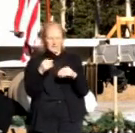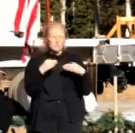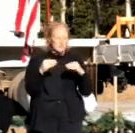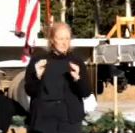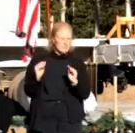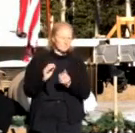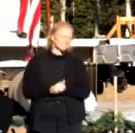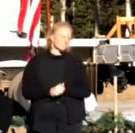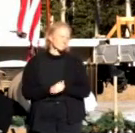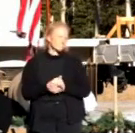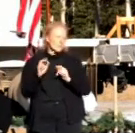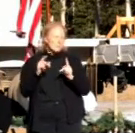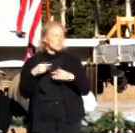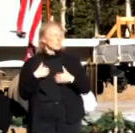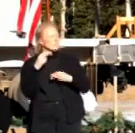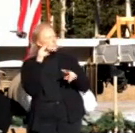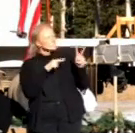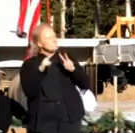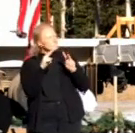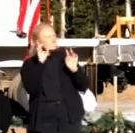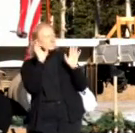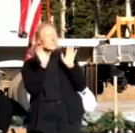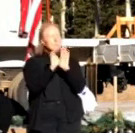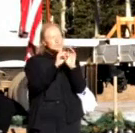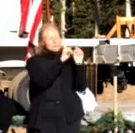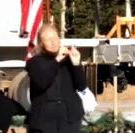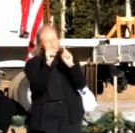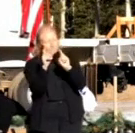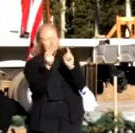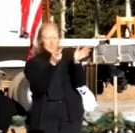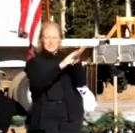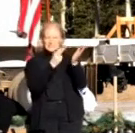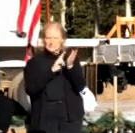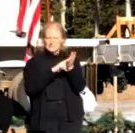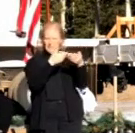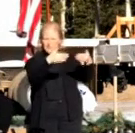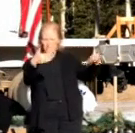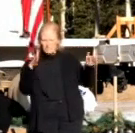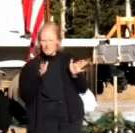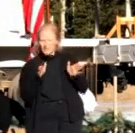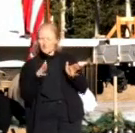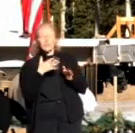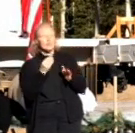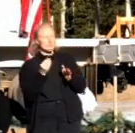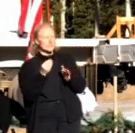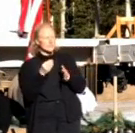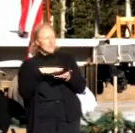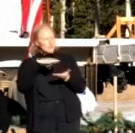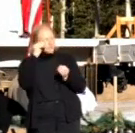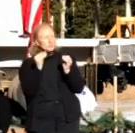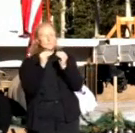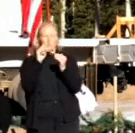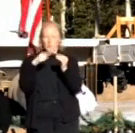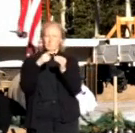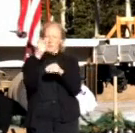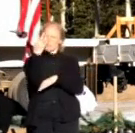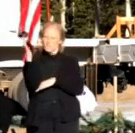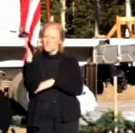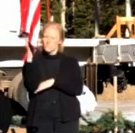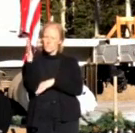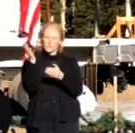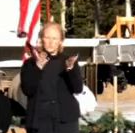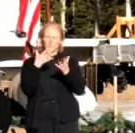retailers. Well-wishers will have a chance to take photos, sign banners on the side of the truck, and learn more about the Forest Service and the